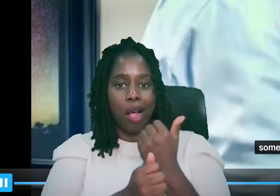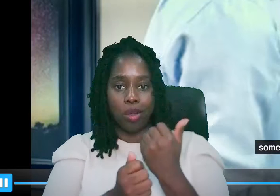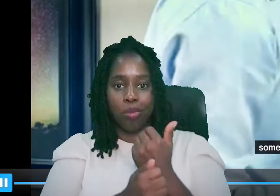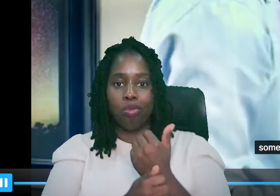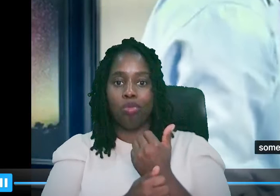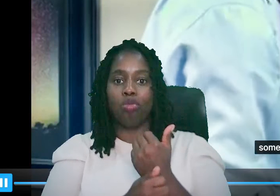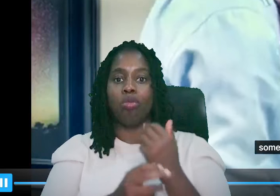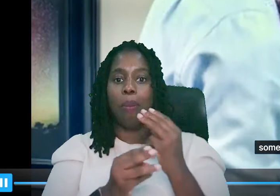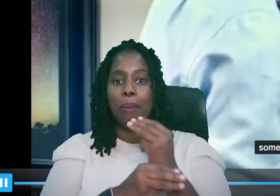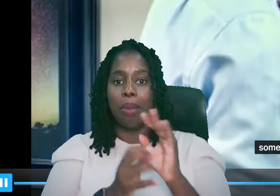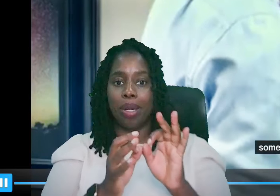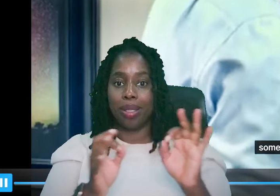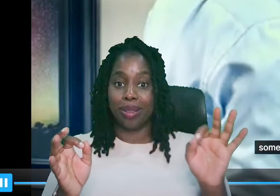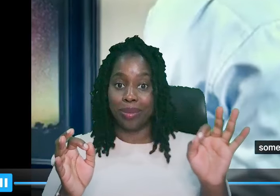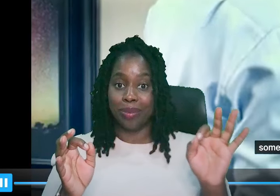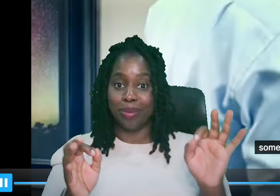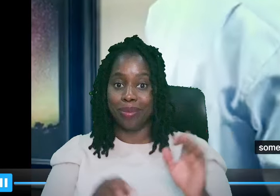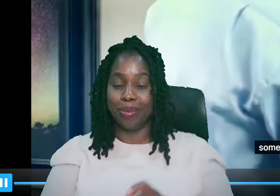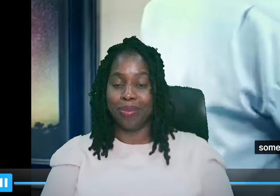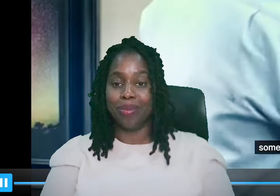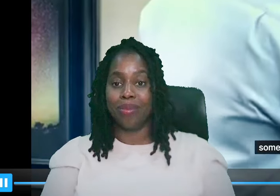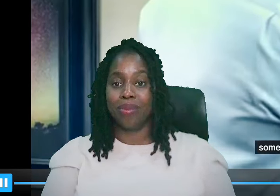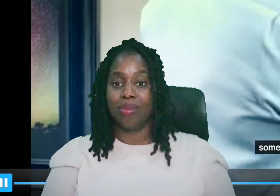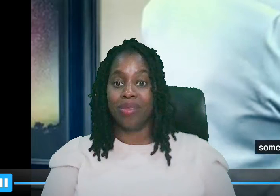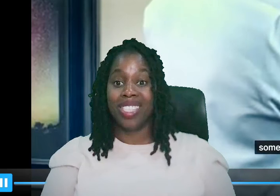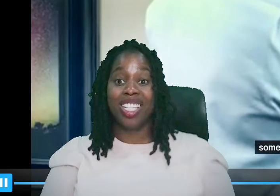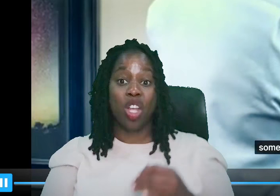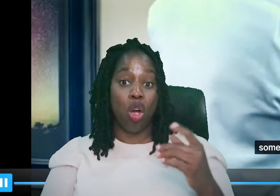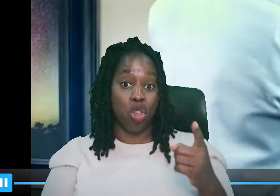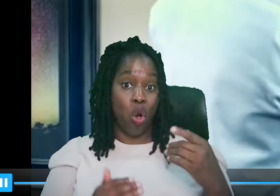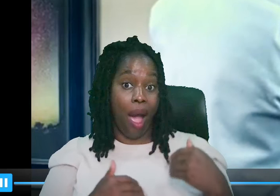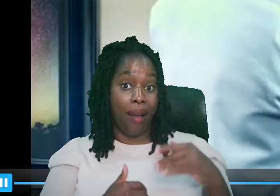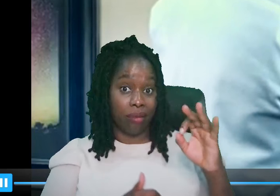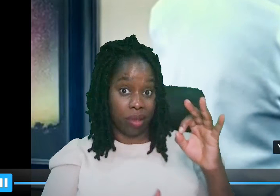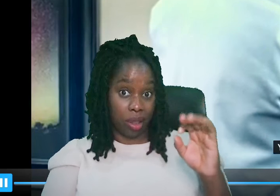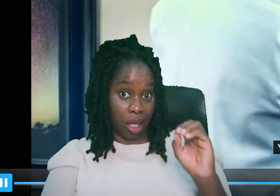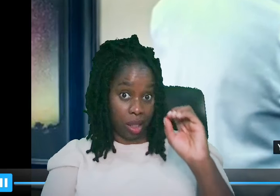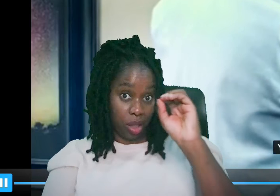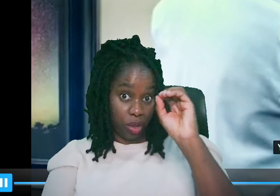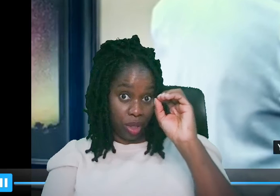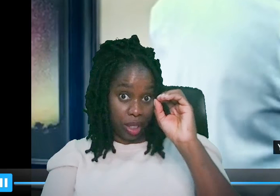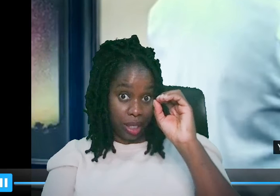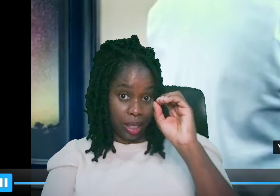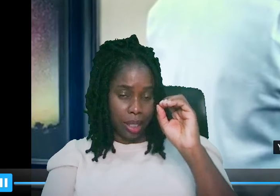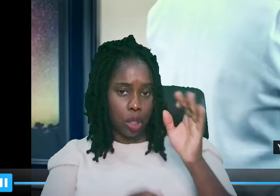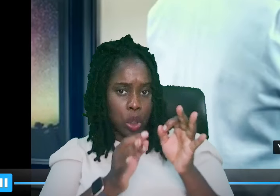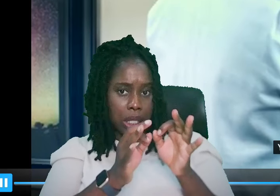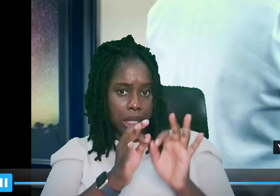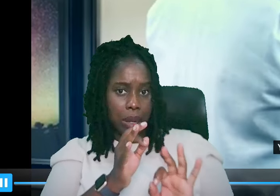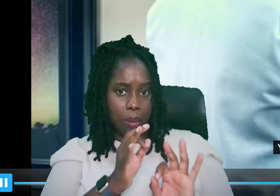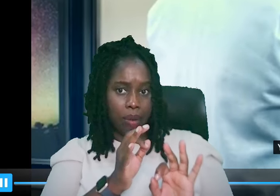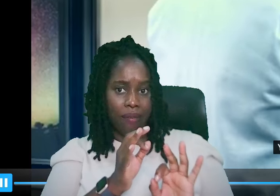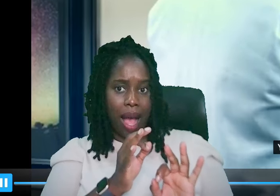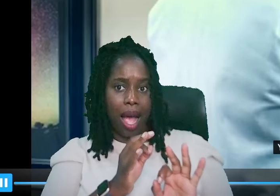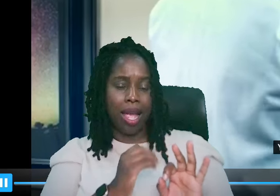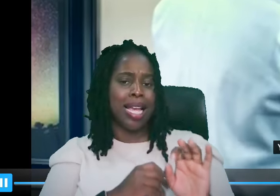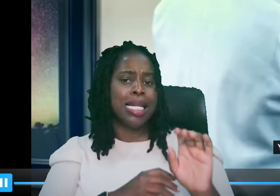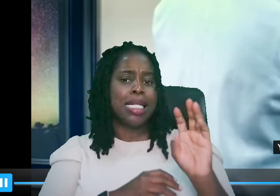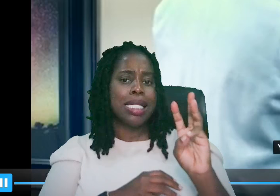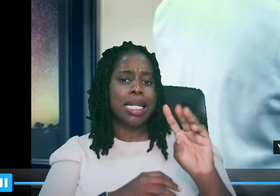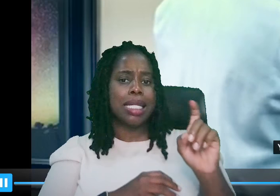Speaking of algebra, let's do some. So we have 90 degrees. You can simplify on the right side. 6x